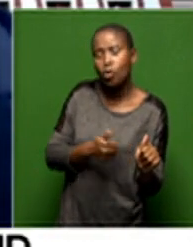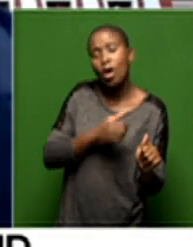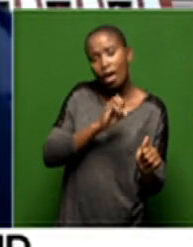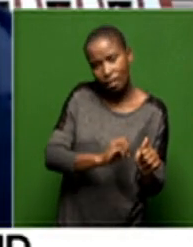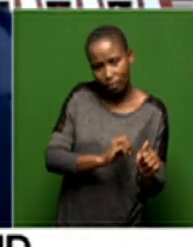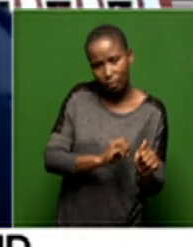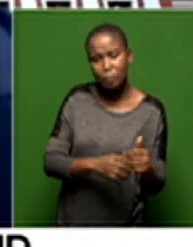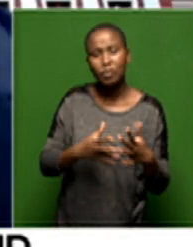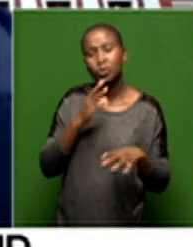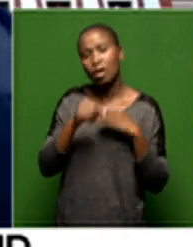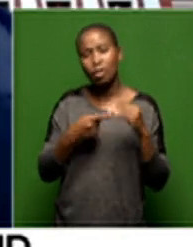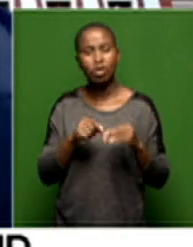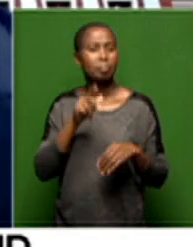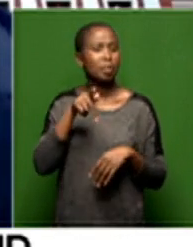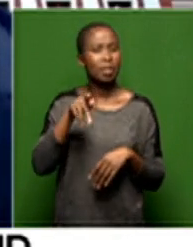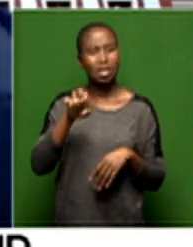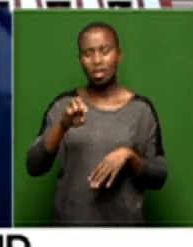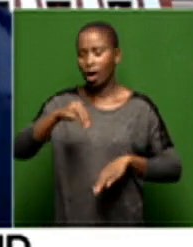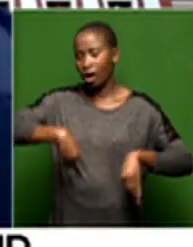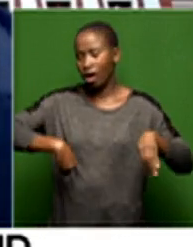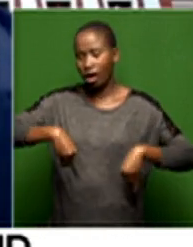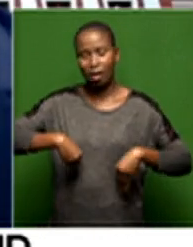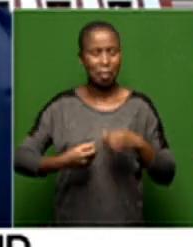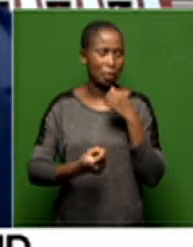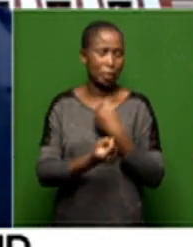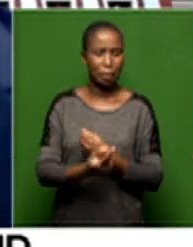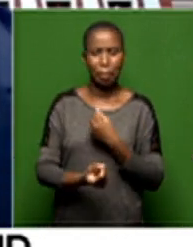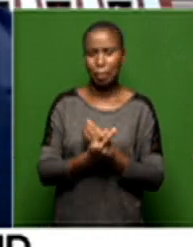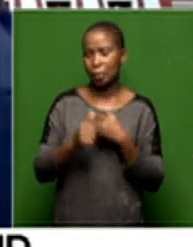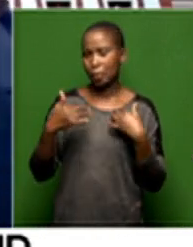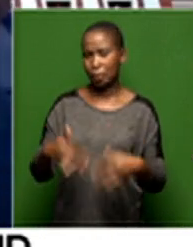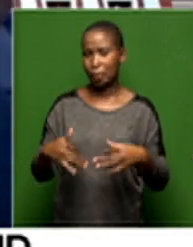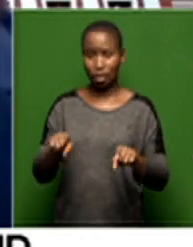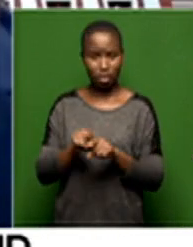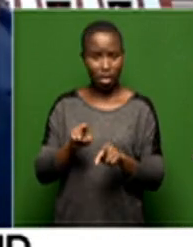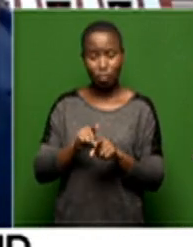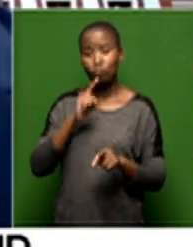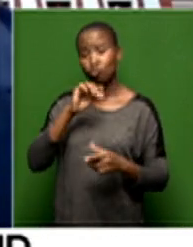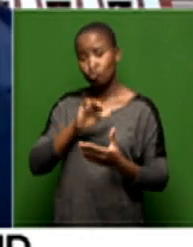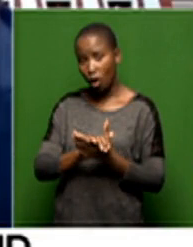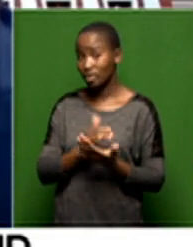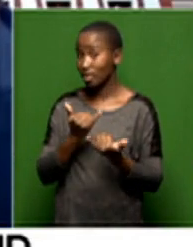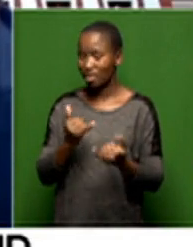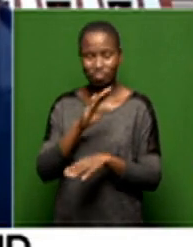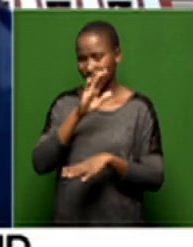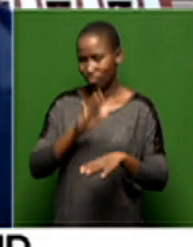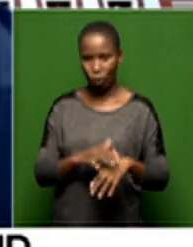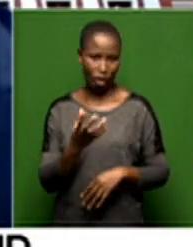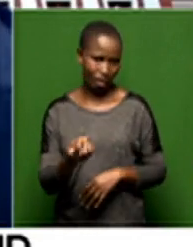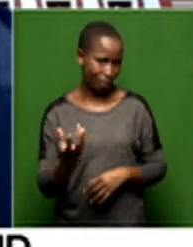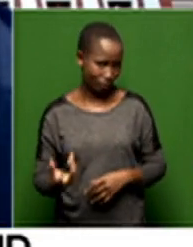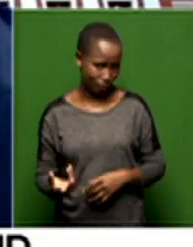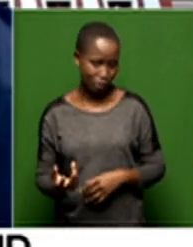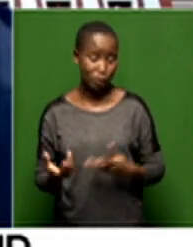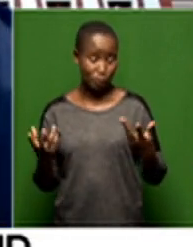lot of PPE corruption that was happening behind, and a lot of trust that went away. So we talk reconciliation in a country